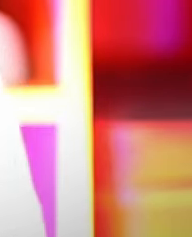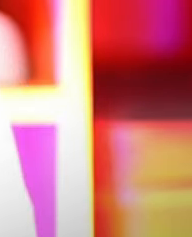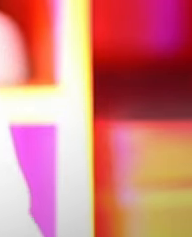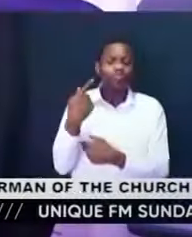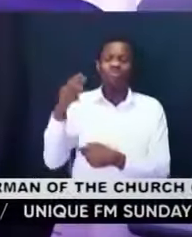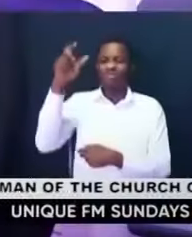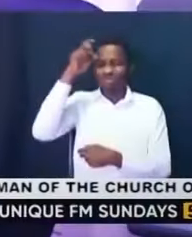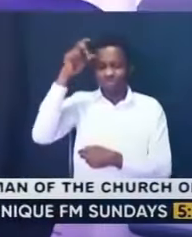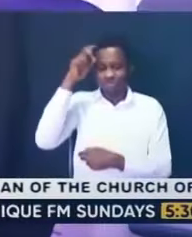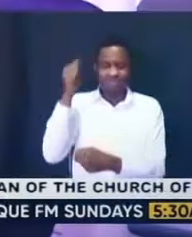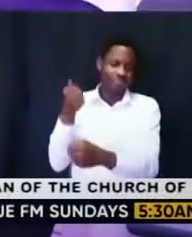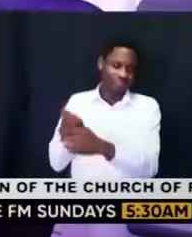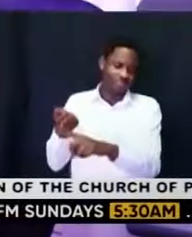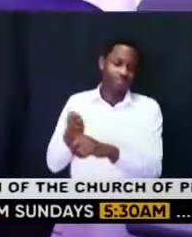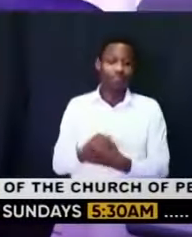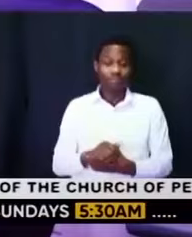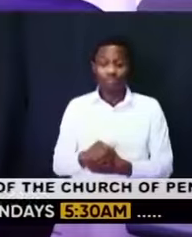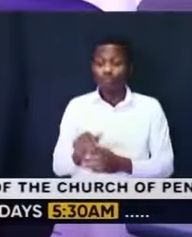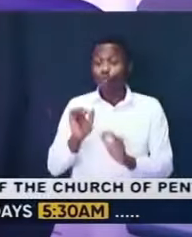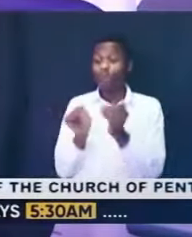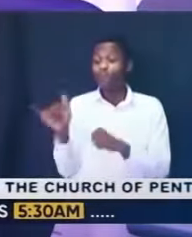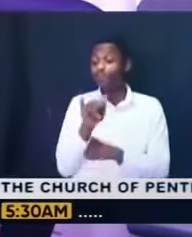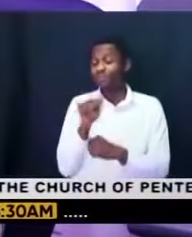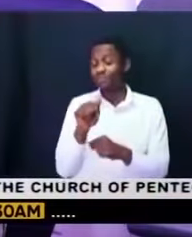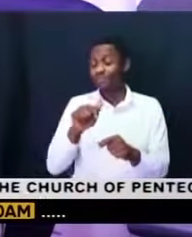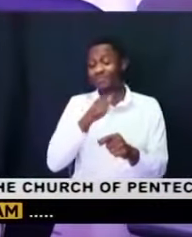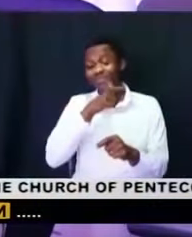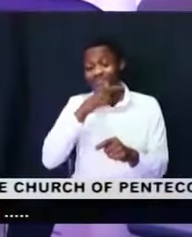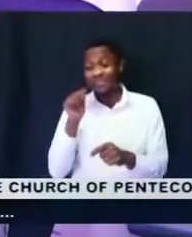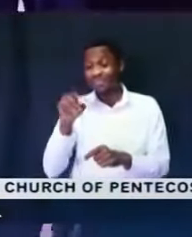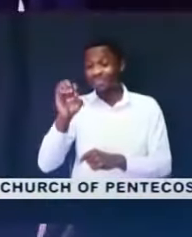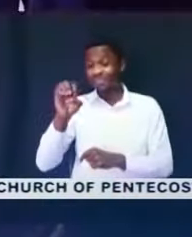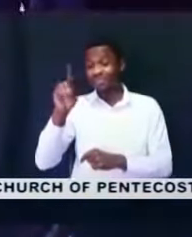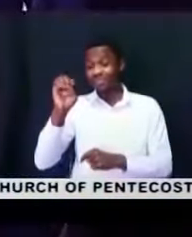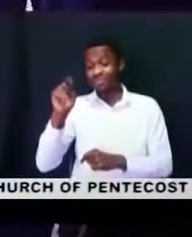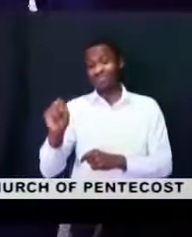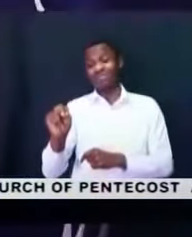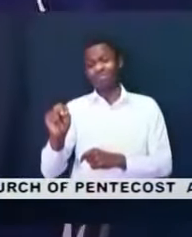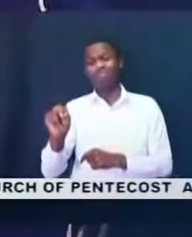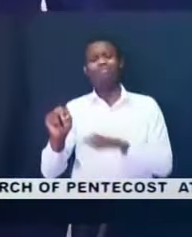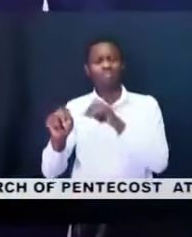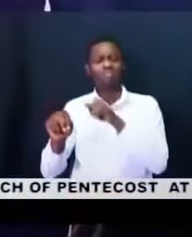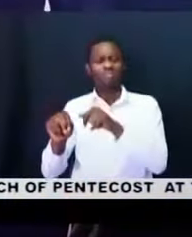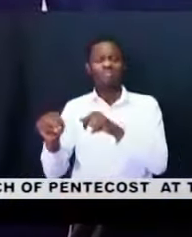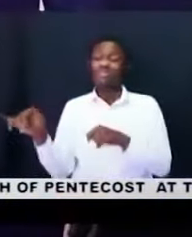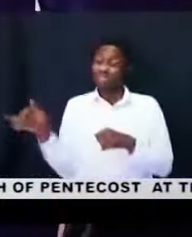videos thank you just as it was in the Garden of Eden so it is